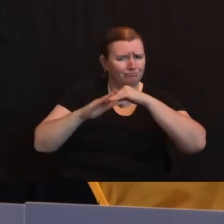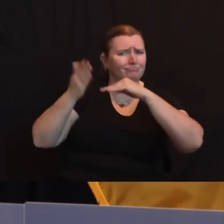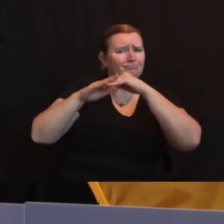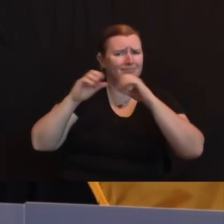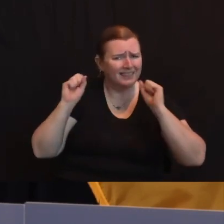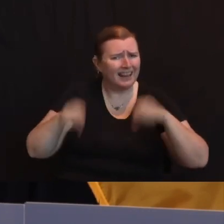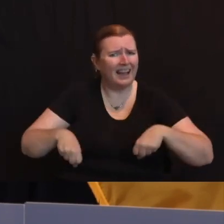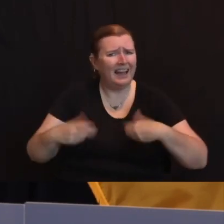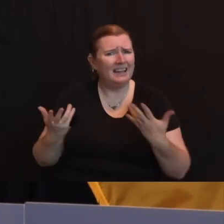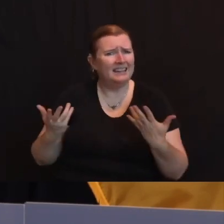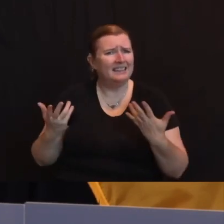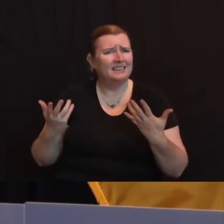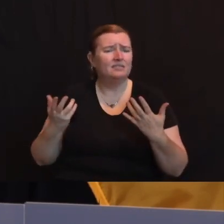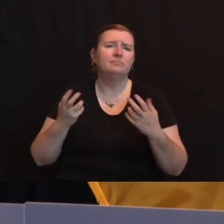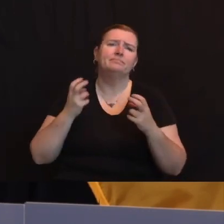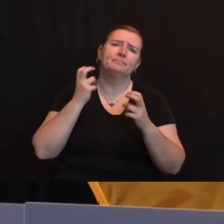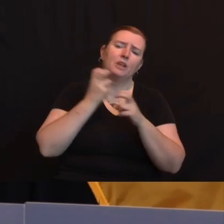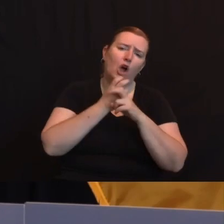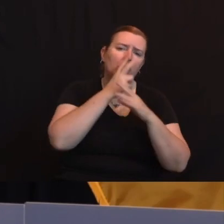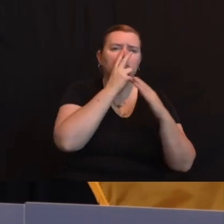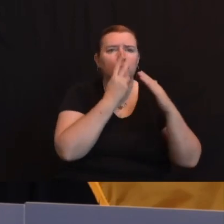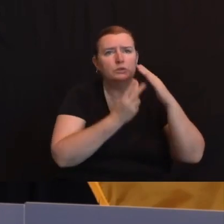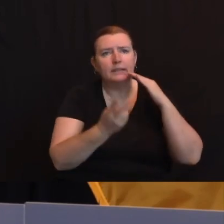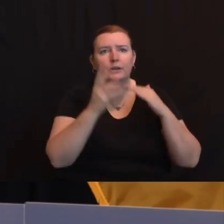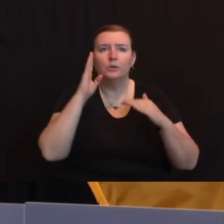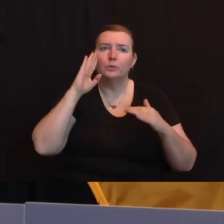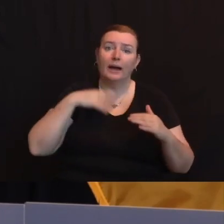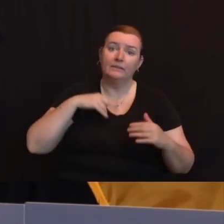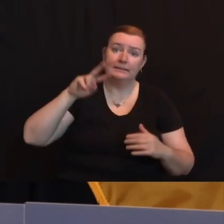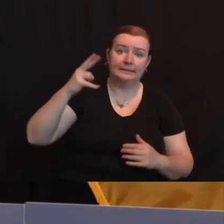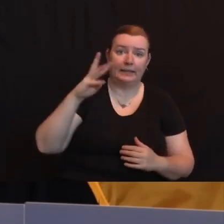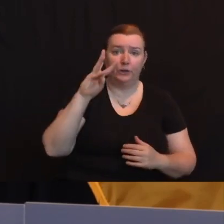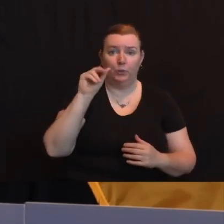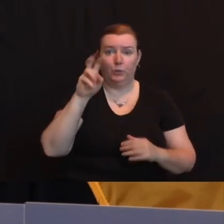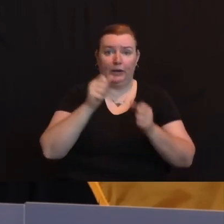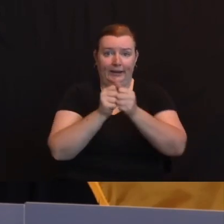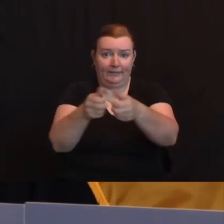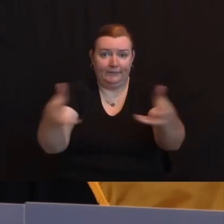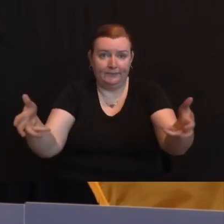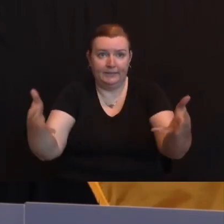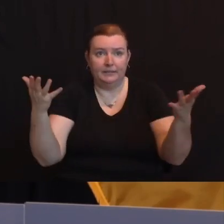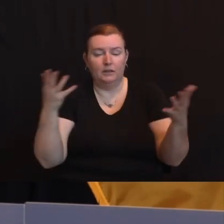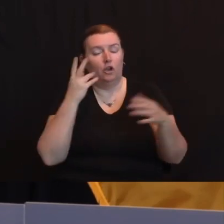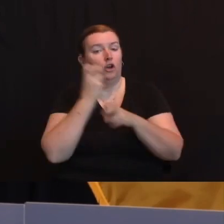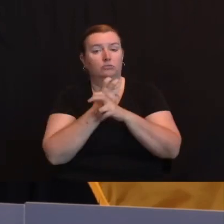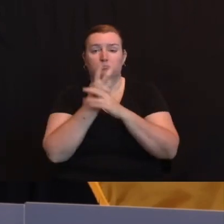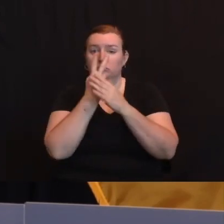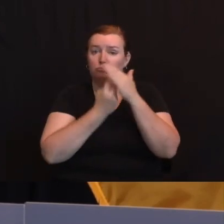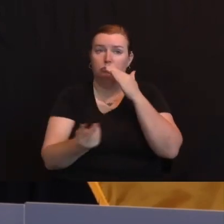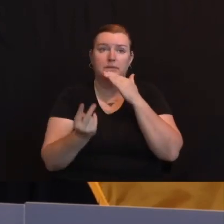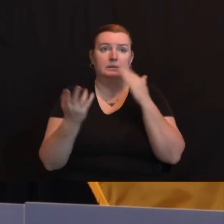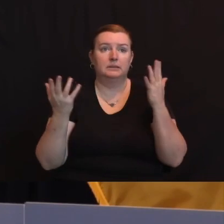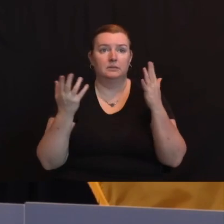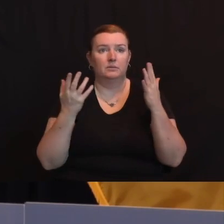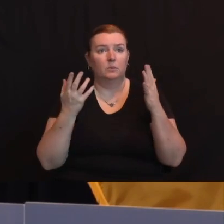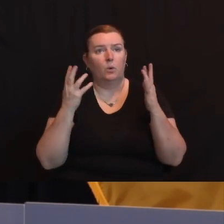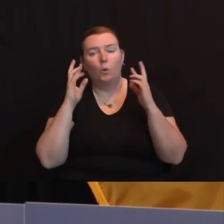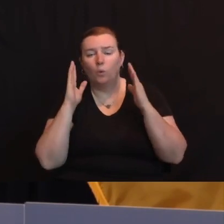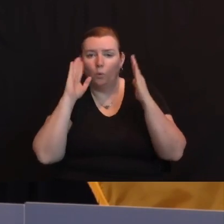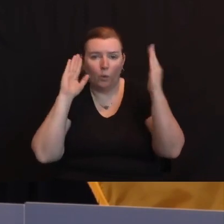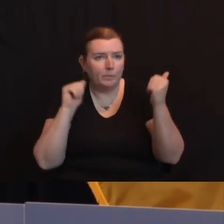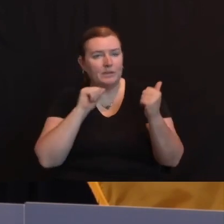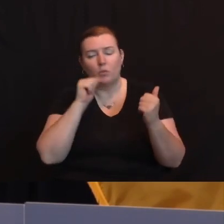It's hard to predict whether or not we're going to see a second wave of COVID-19. I think all of us would hope that there won't be, because we